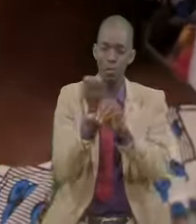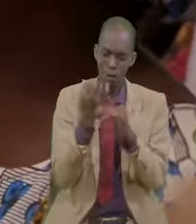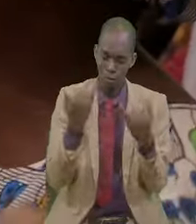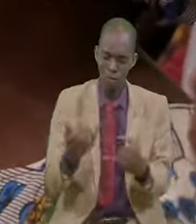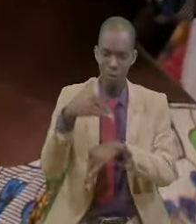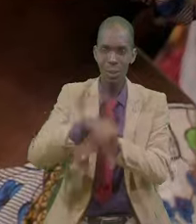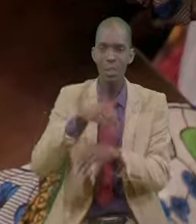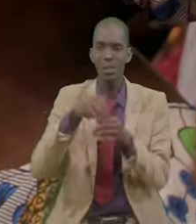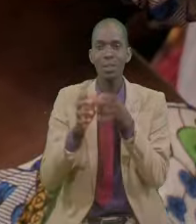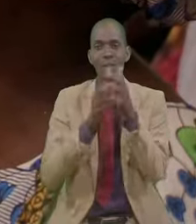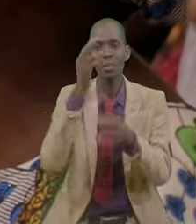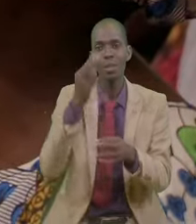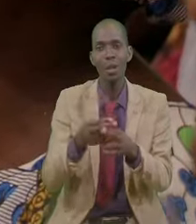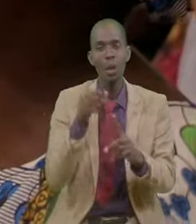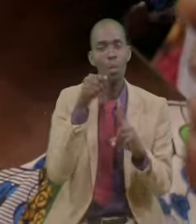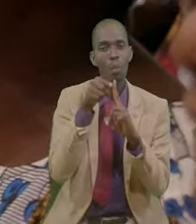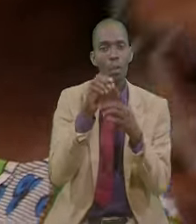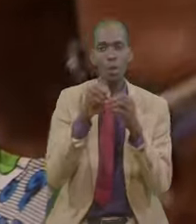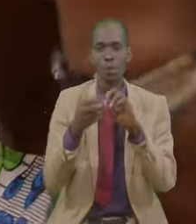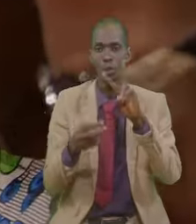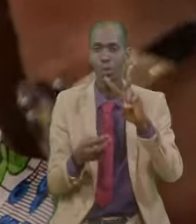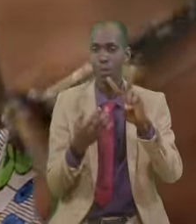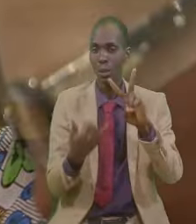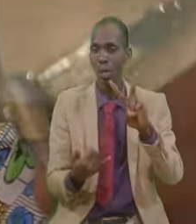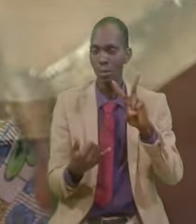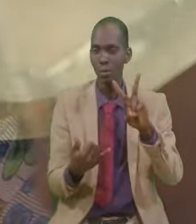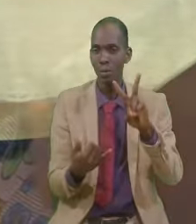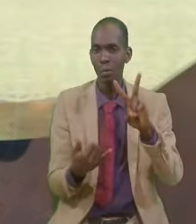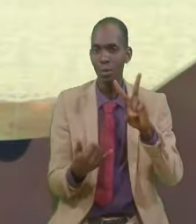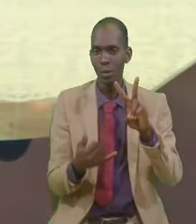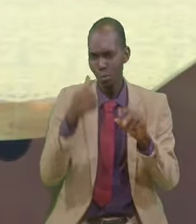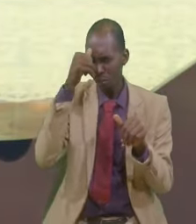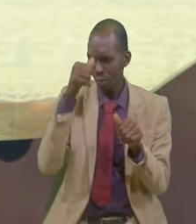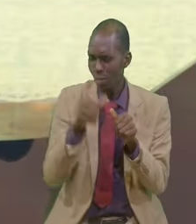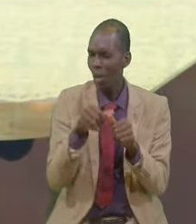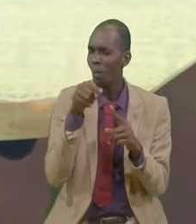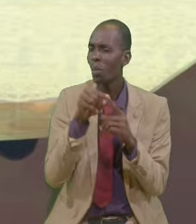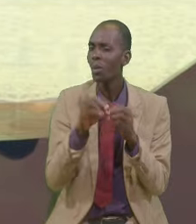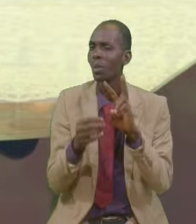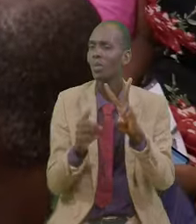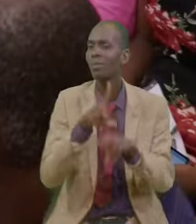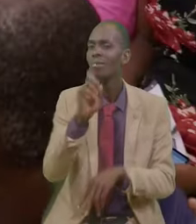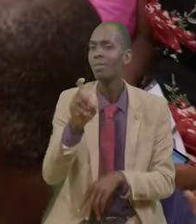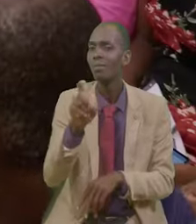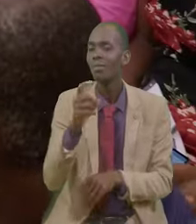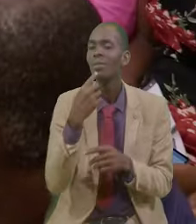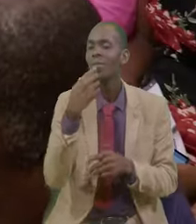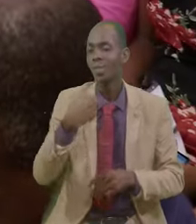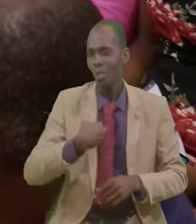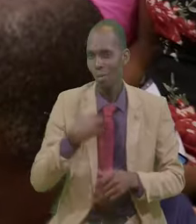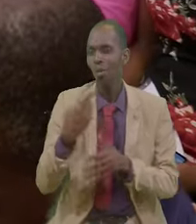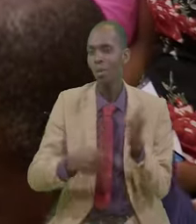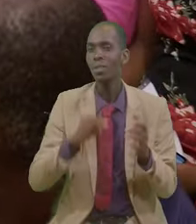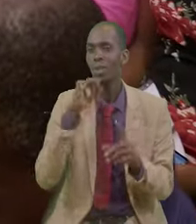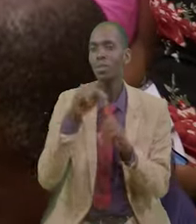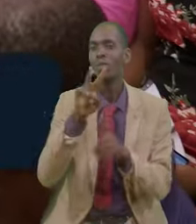Jesus' name. Point number two now, point number two now. Do you remember point number two? What is it?